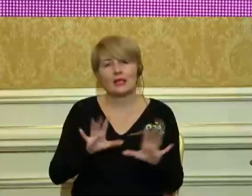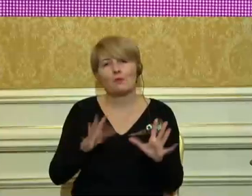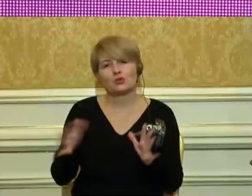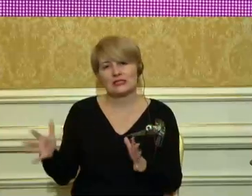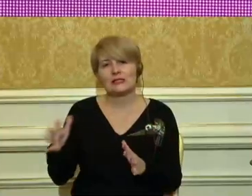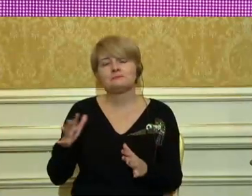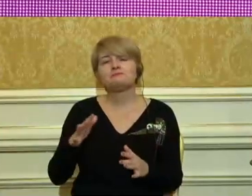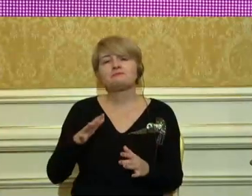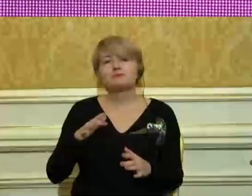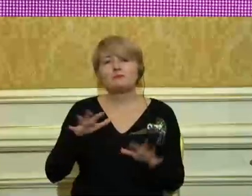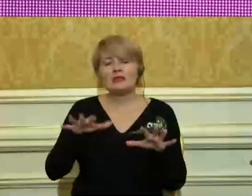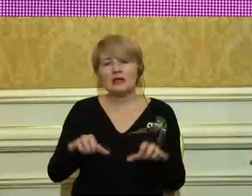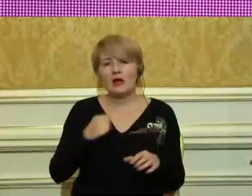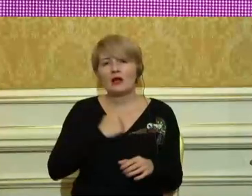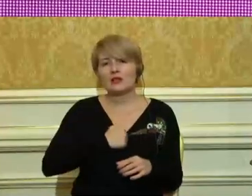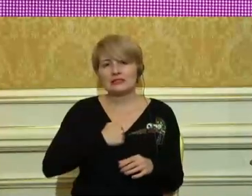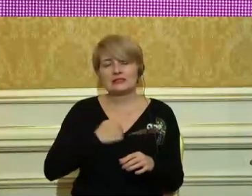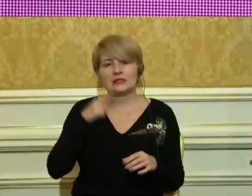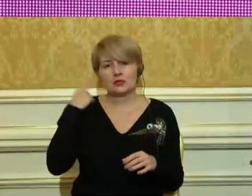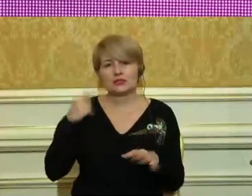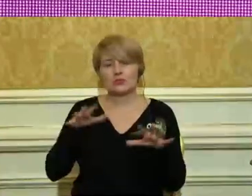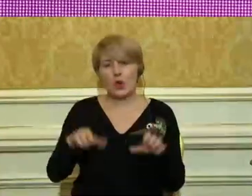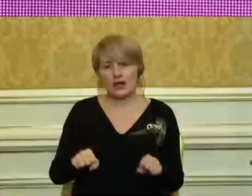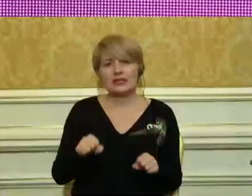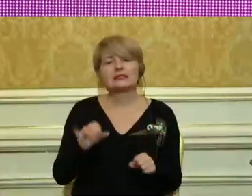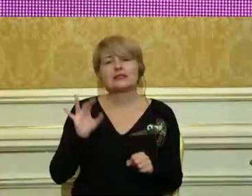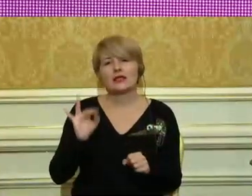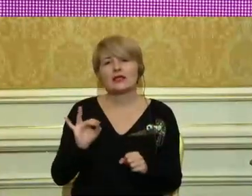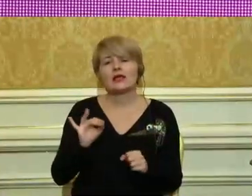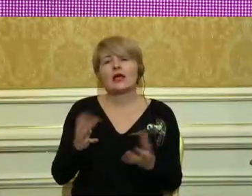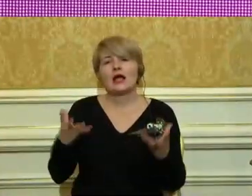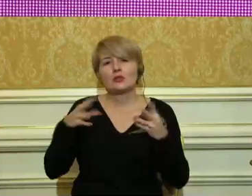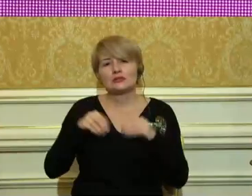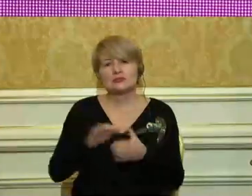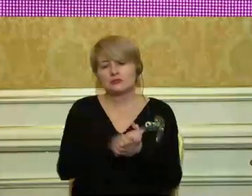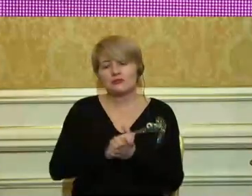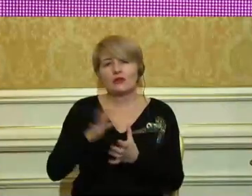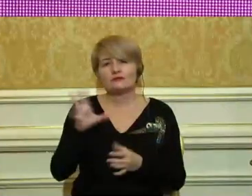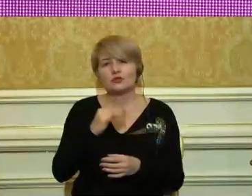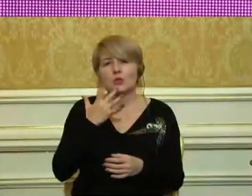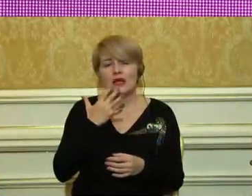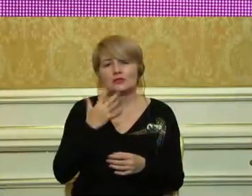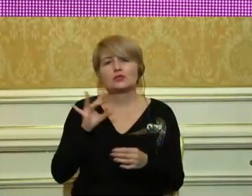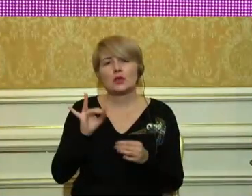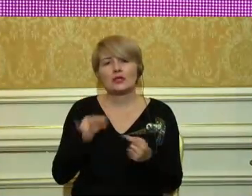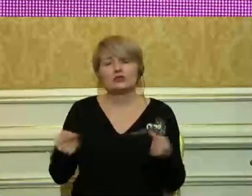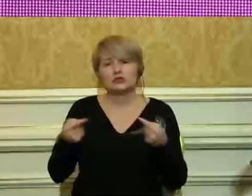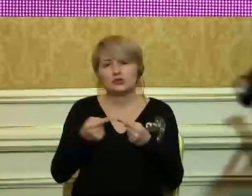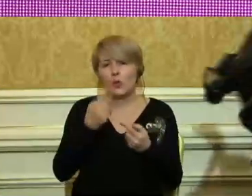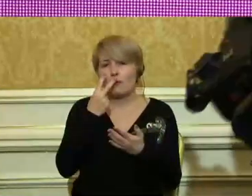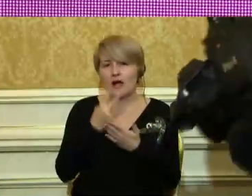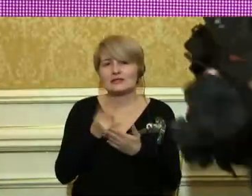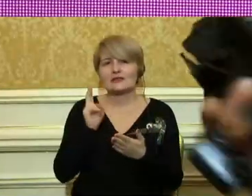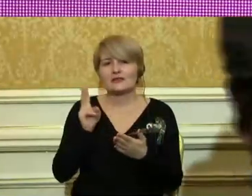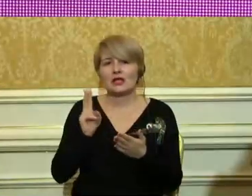and then we want to have this act of consolidation against Russian aggression to be a kind of a